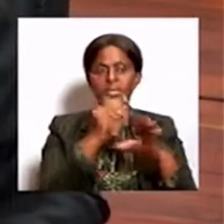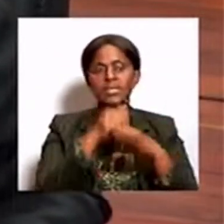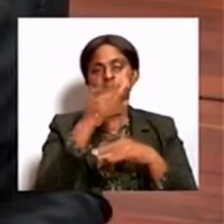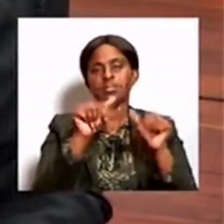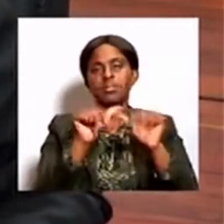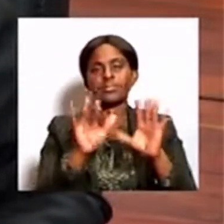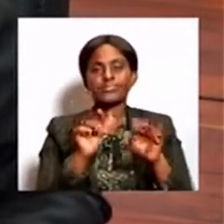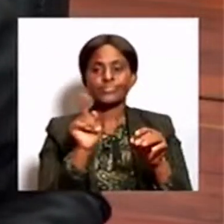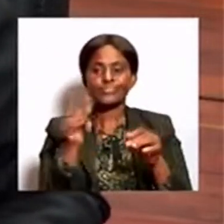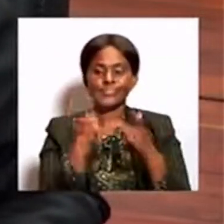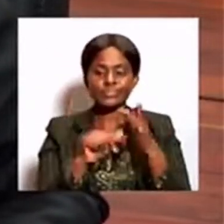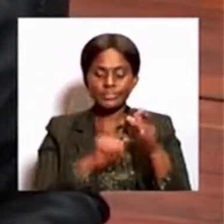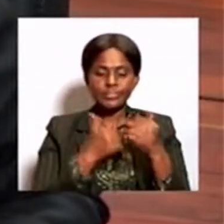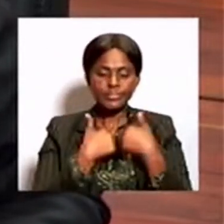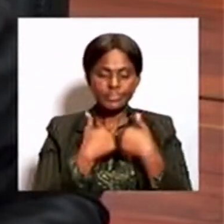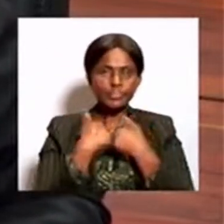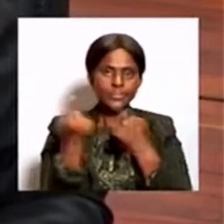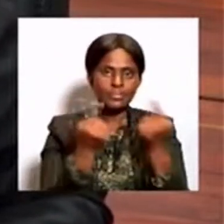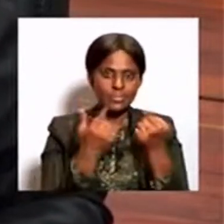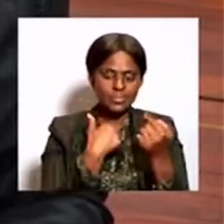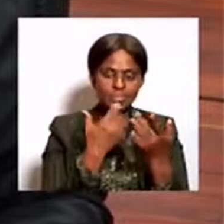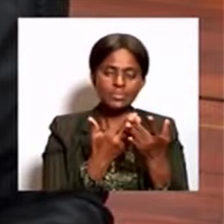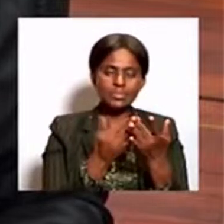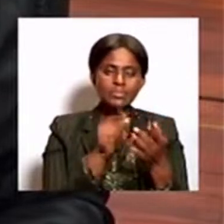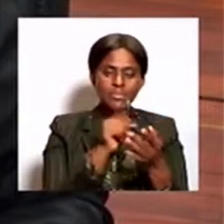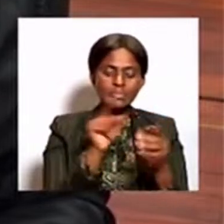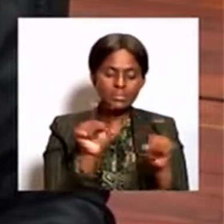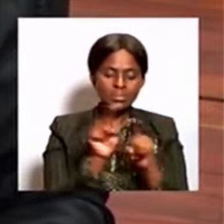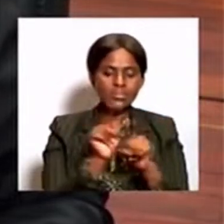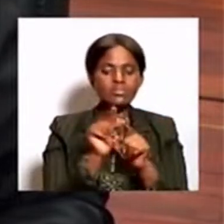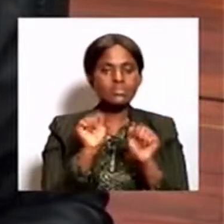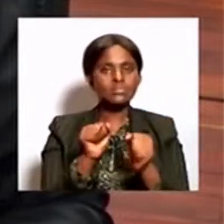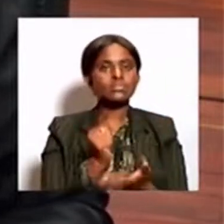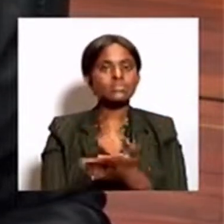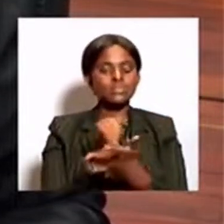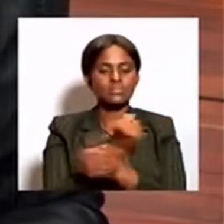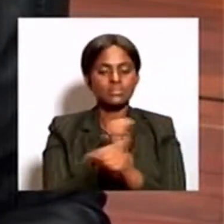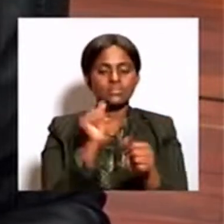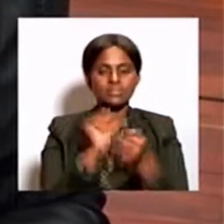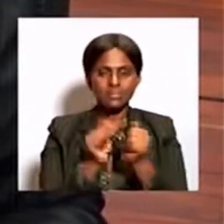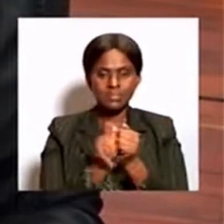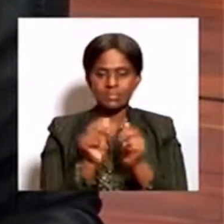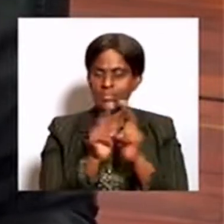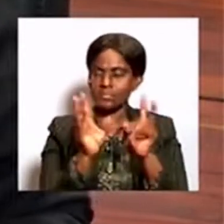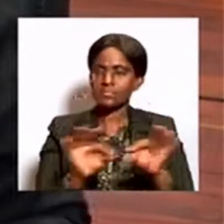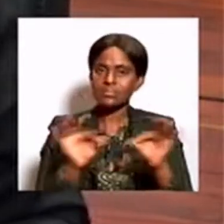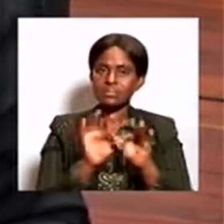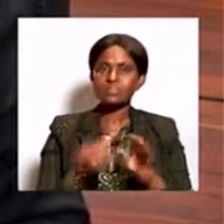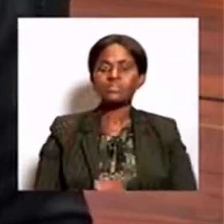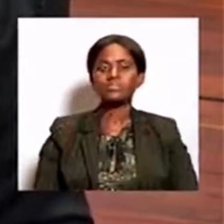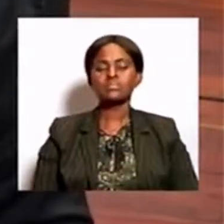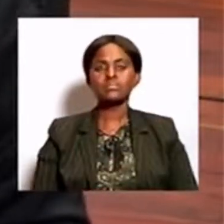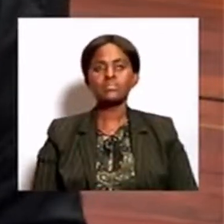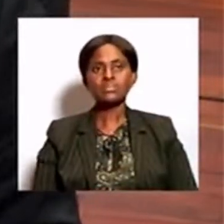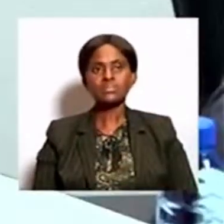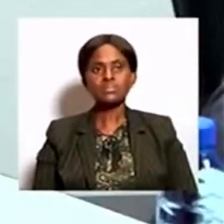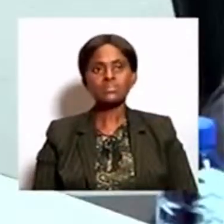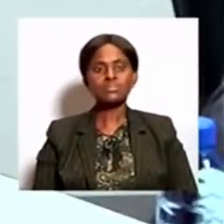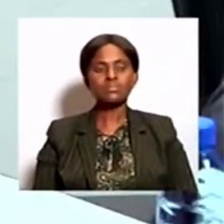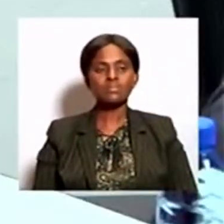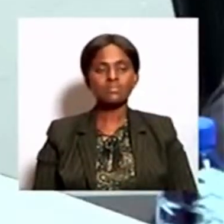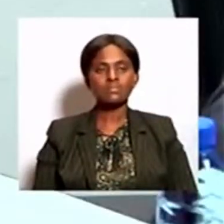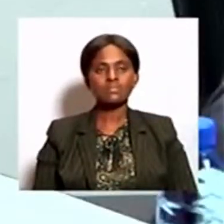auditors that we have this situation? This thing could have been averted. That's a critical question. Internal